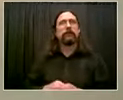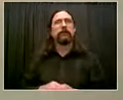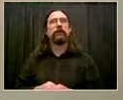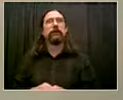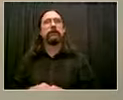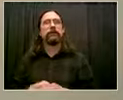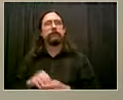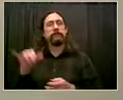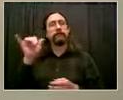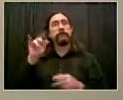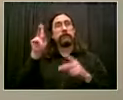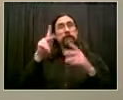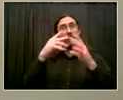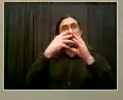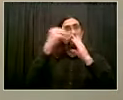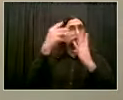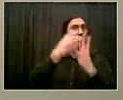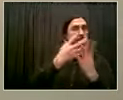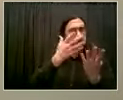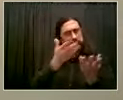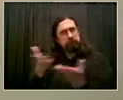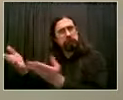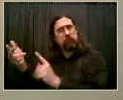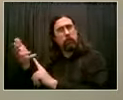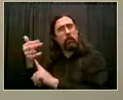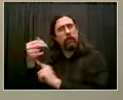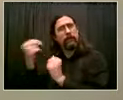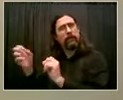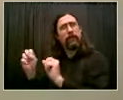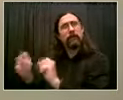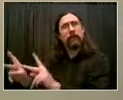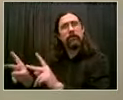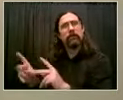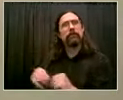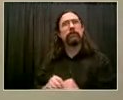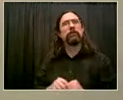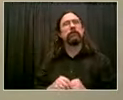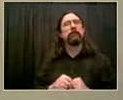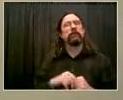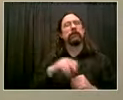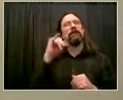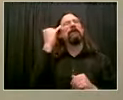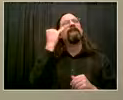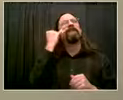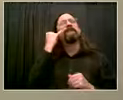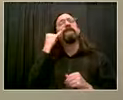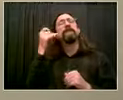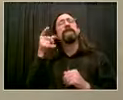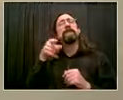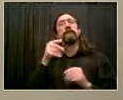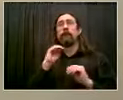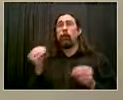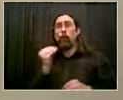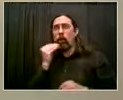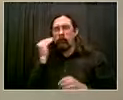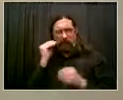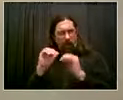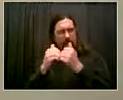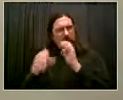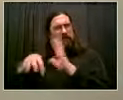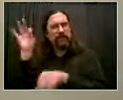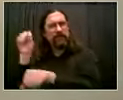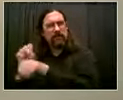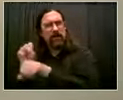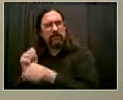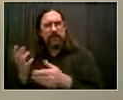Just think of trying to get to a health care appointment, but there's no place you're leaving from. So I think, you know, in the last 22